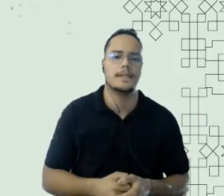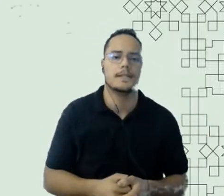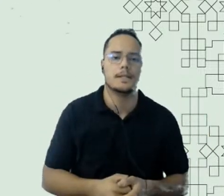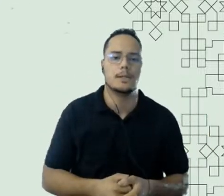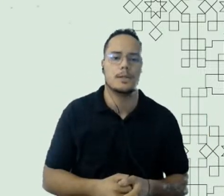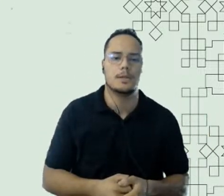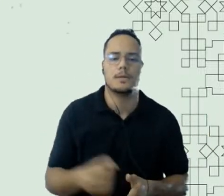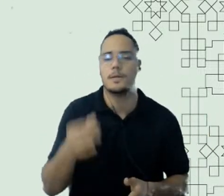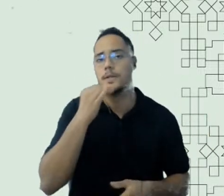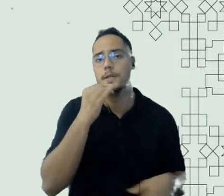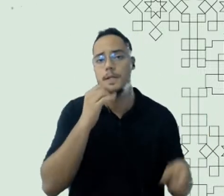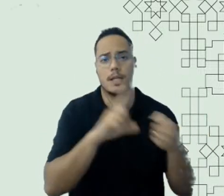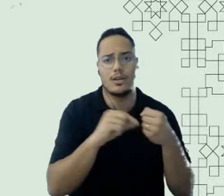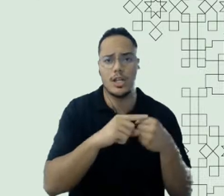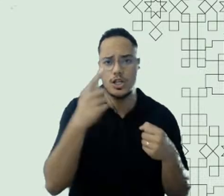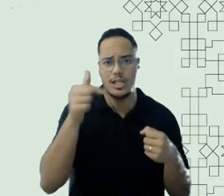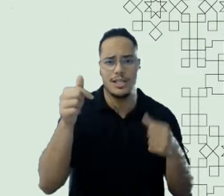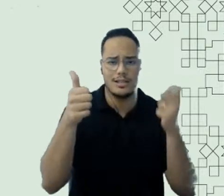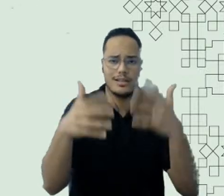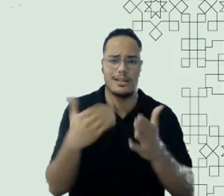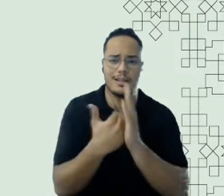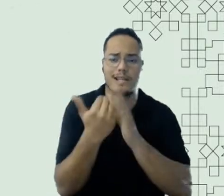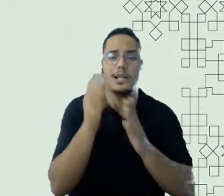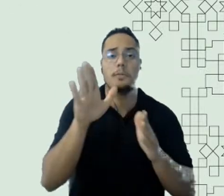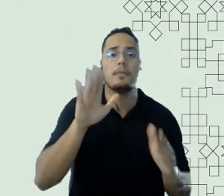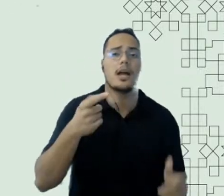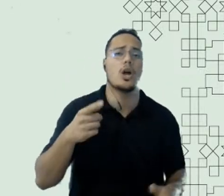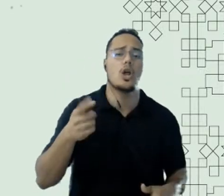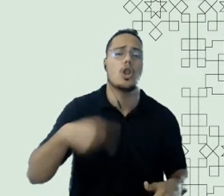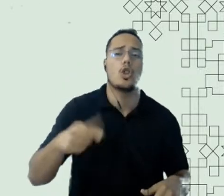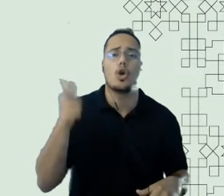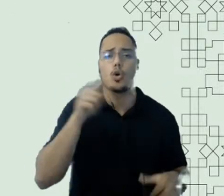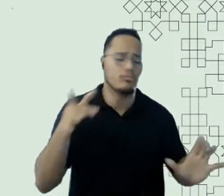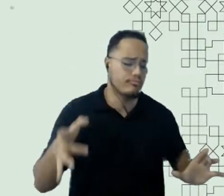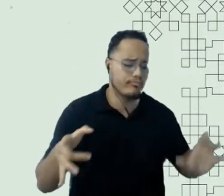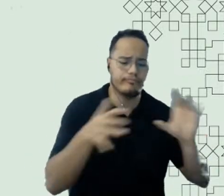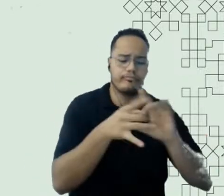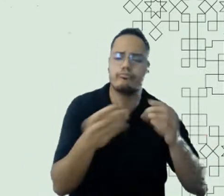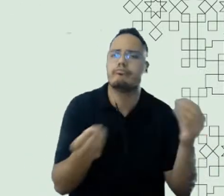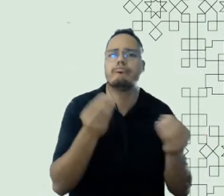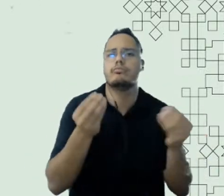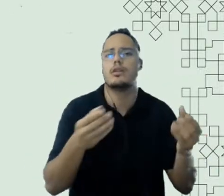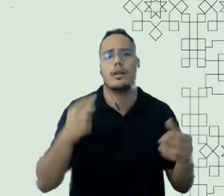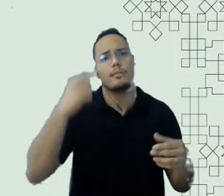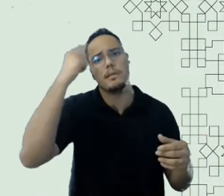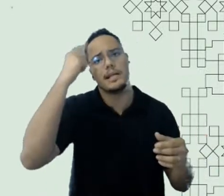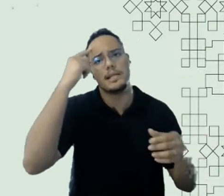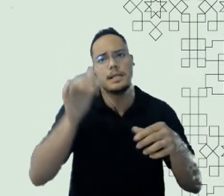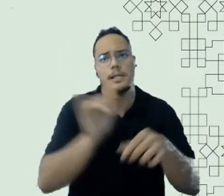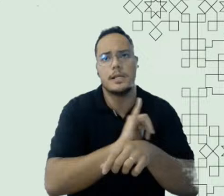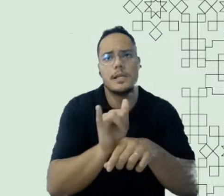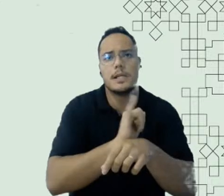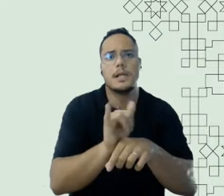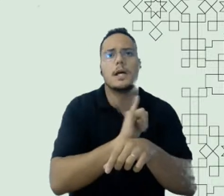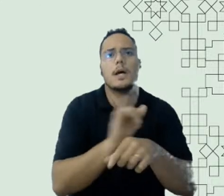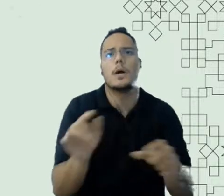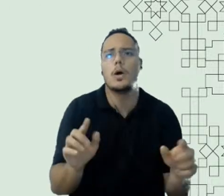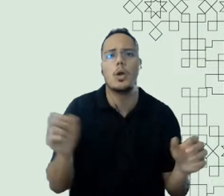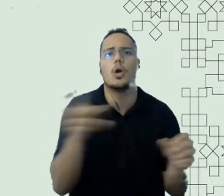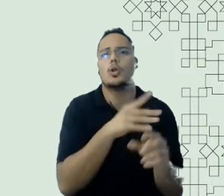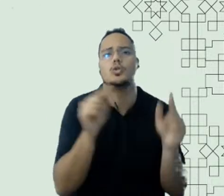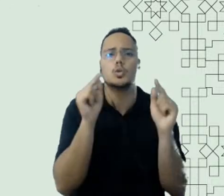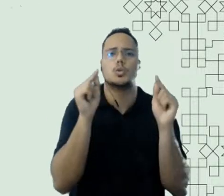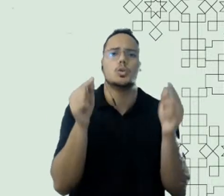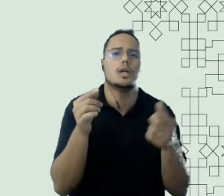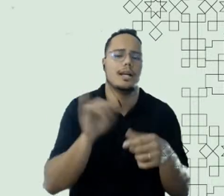connect what's the solution now when we talk about generative AI and copyright in Europe? Can we use